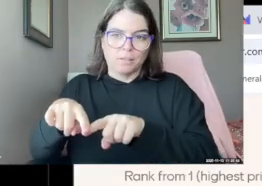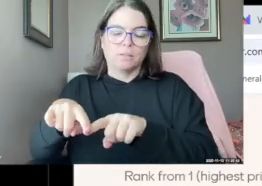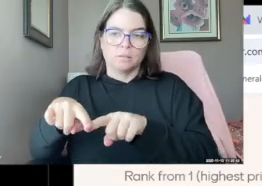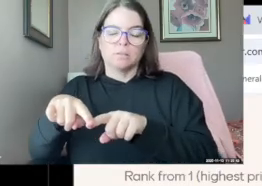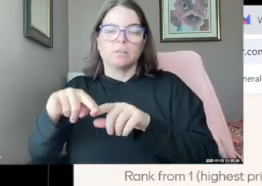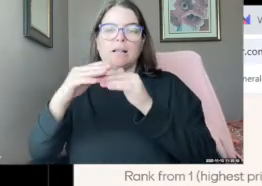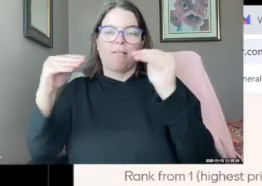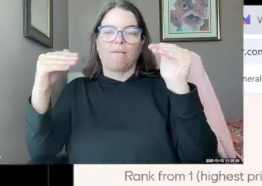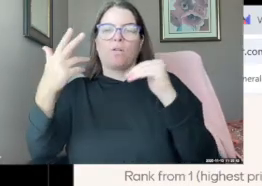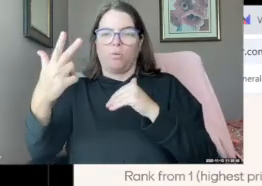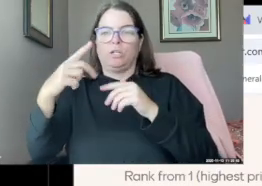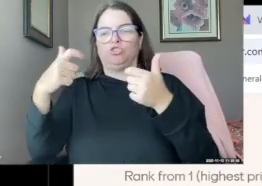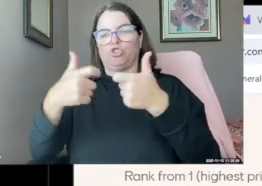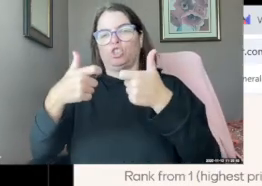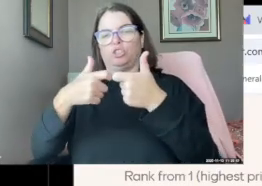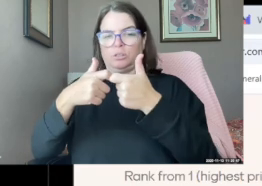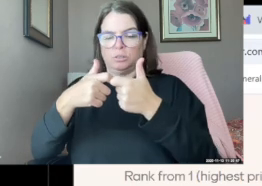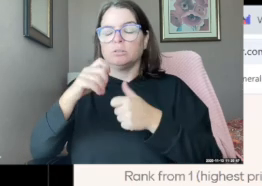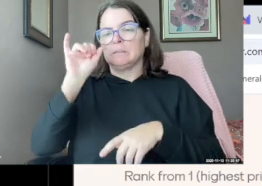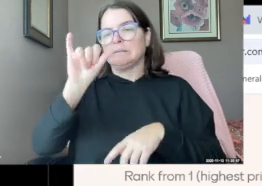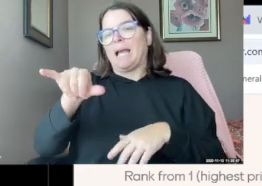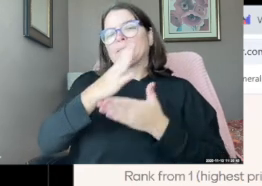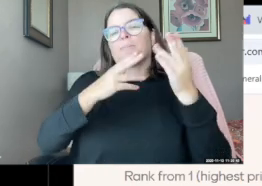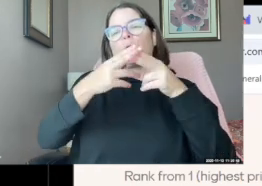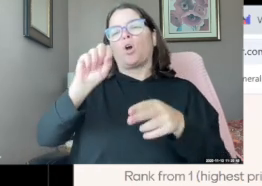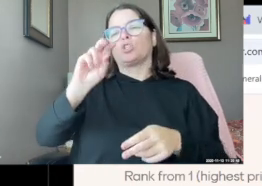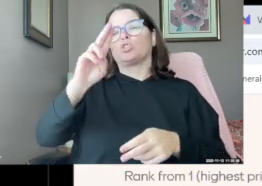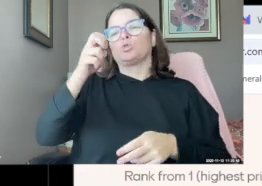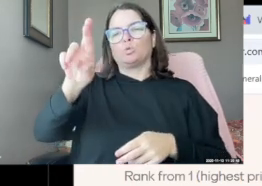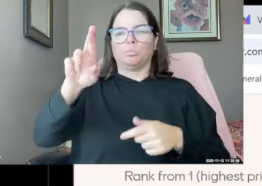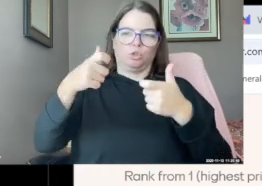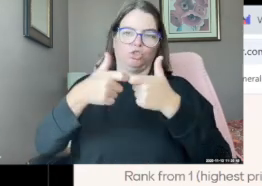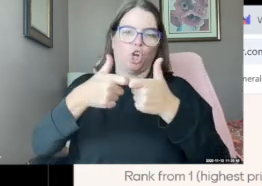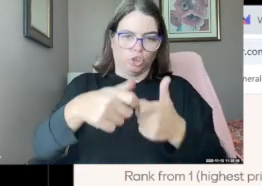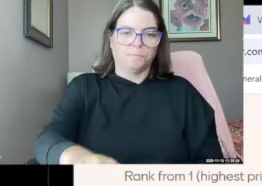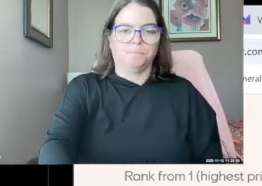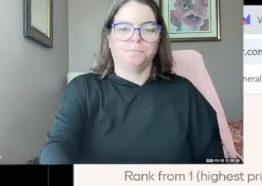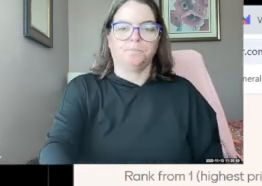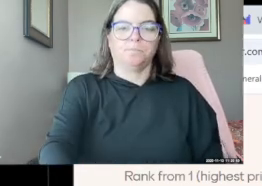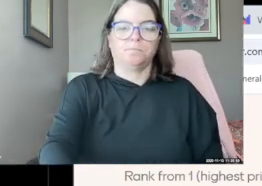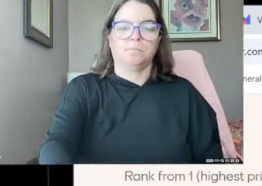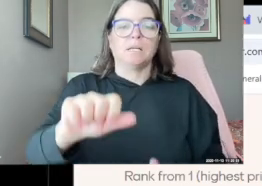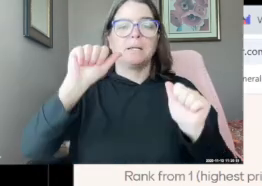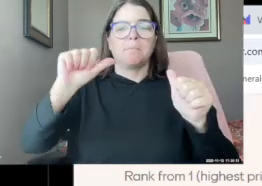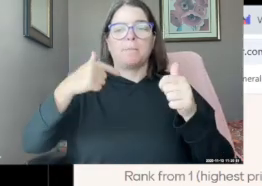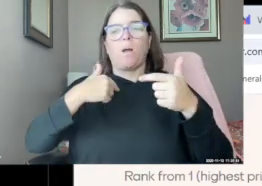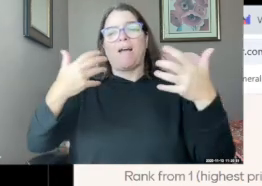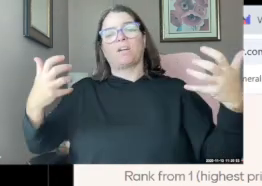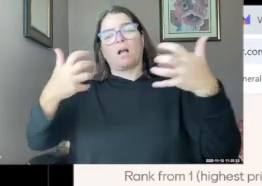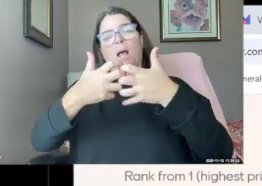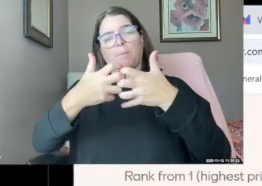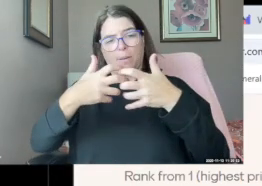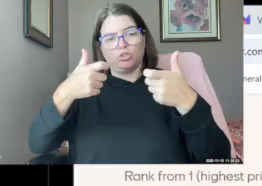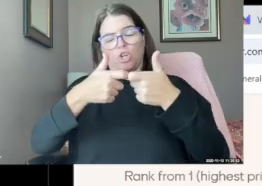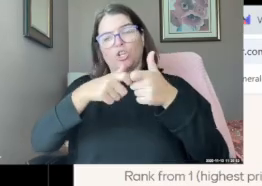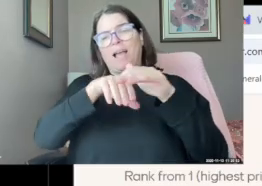get that full battery that I need. I'm solely reliant on level 3 charging, or supercharging as some may